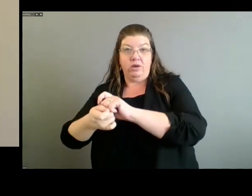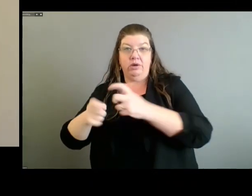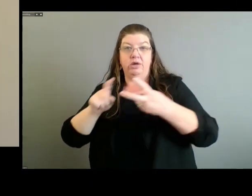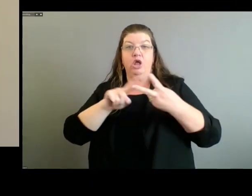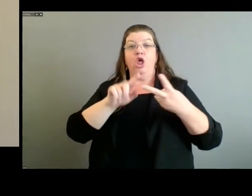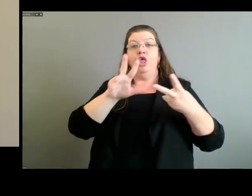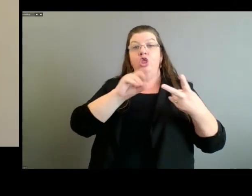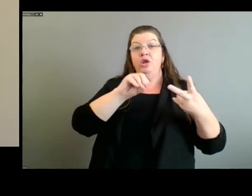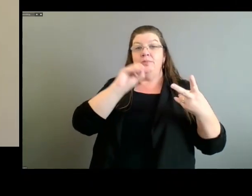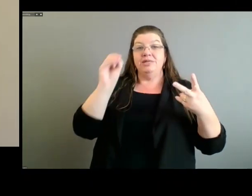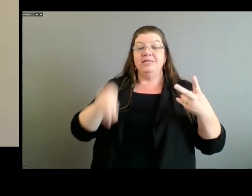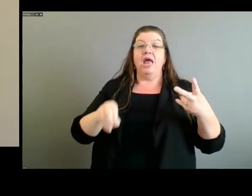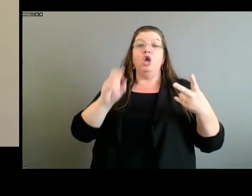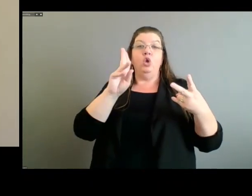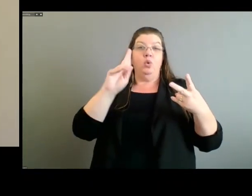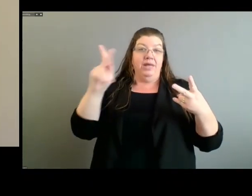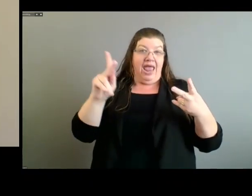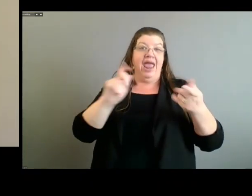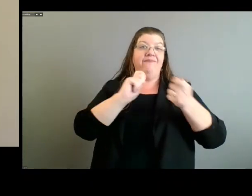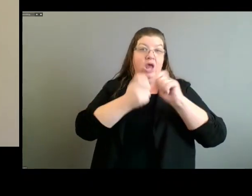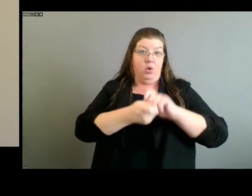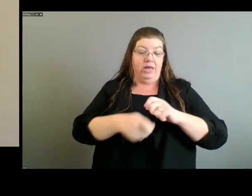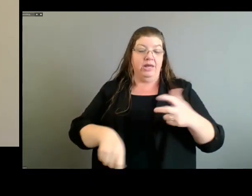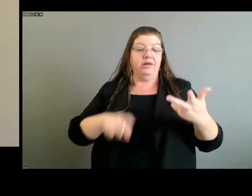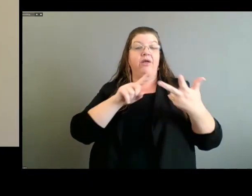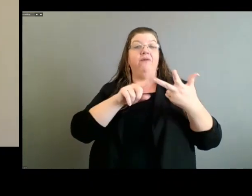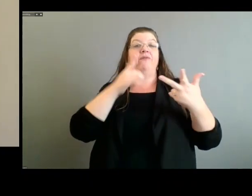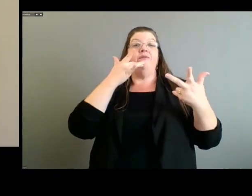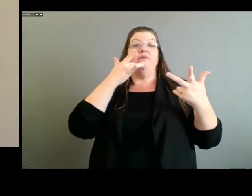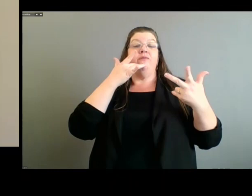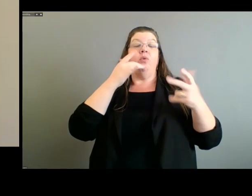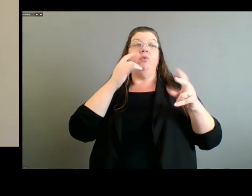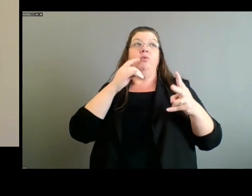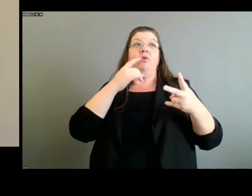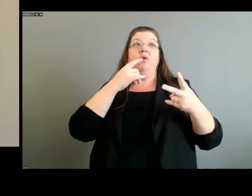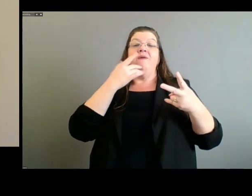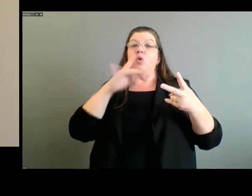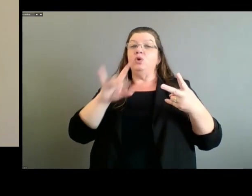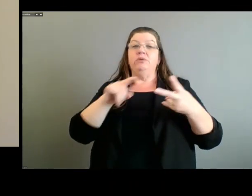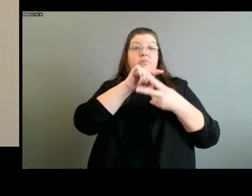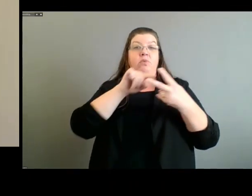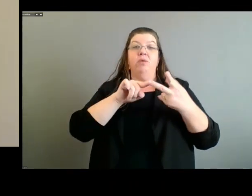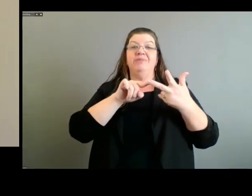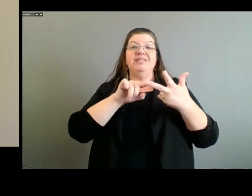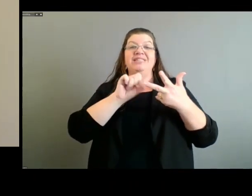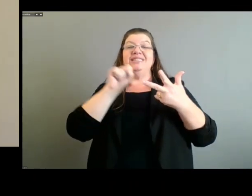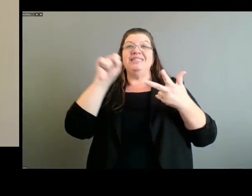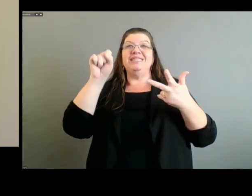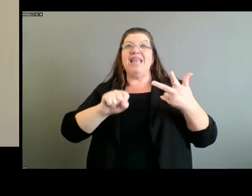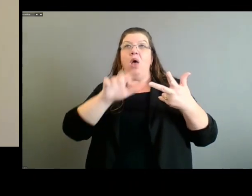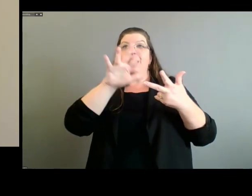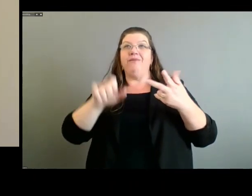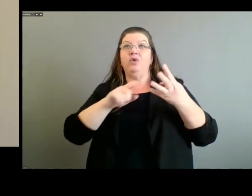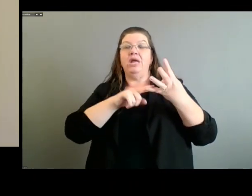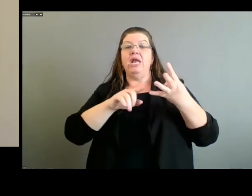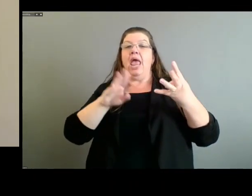the United Kingdom variant, and fortunately, none of them either from the South African or Brazilian types.